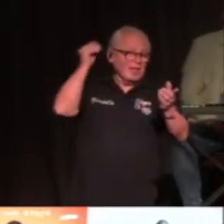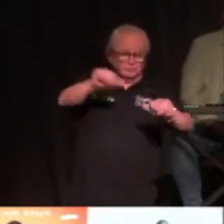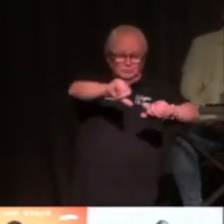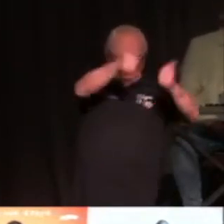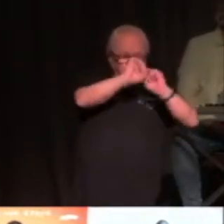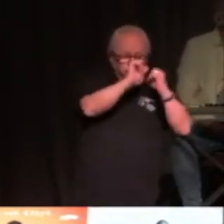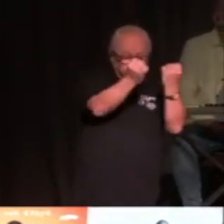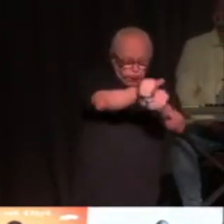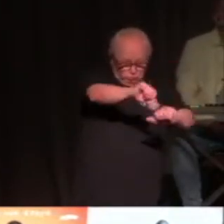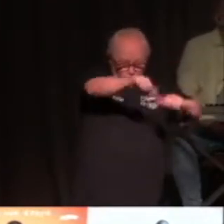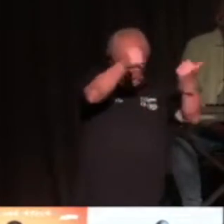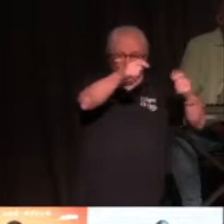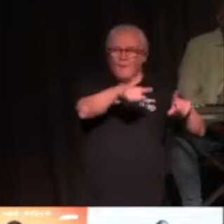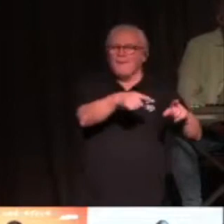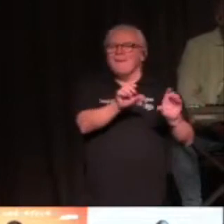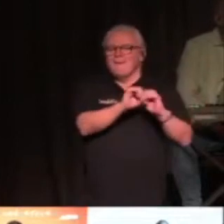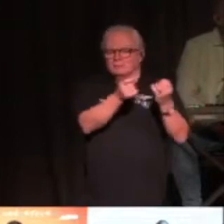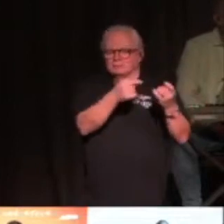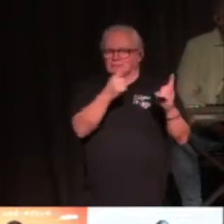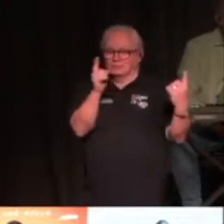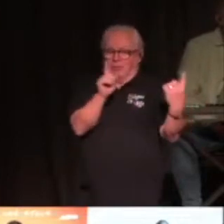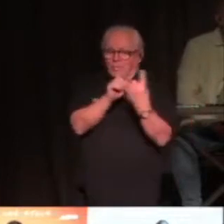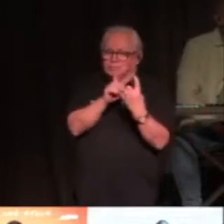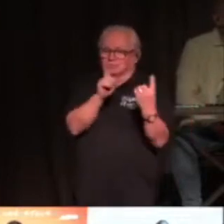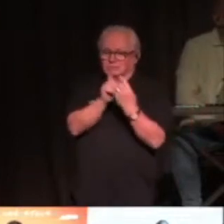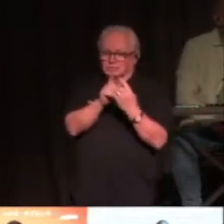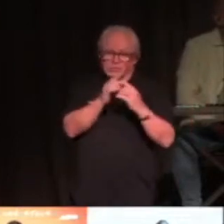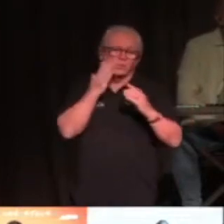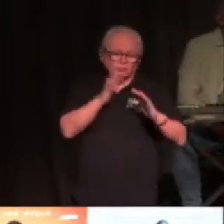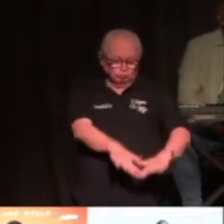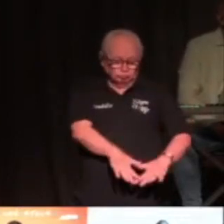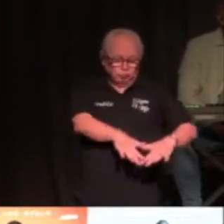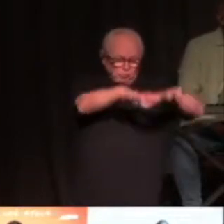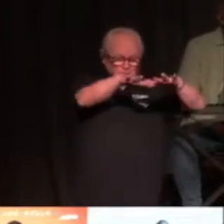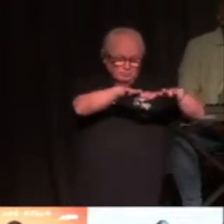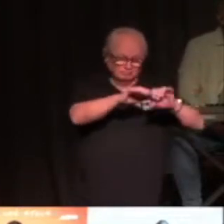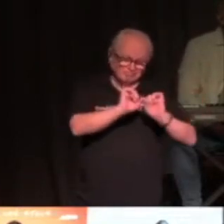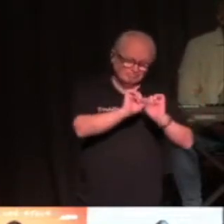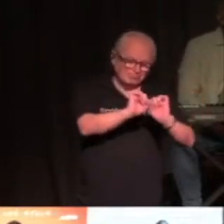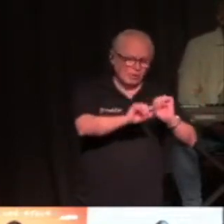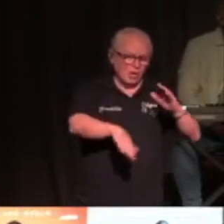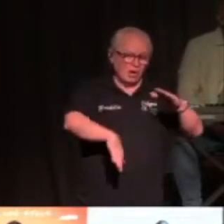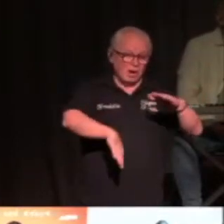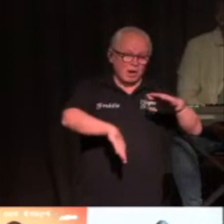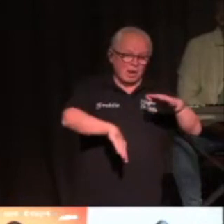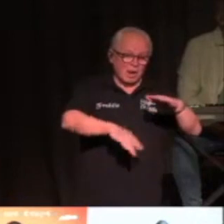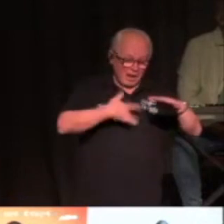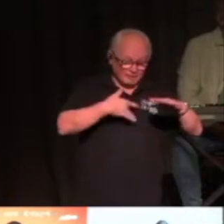truth. You maybe have been close to it all their whole life, but never really committed themselves to